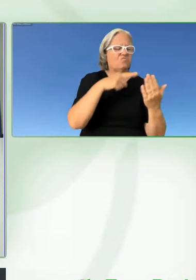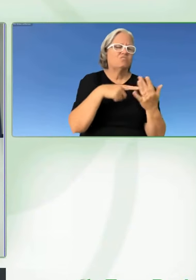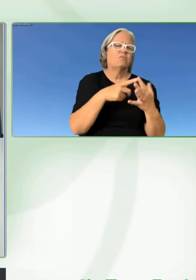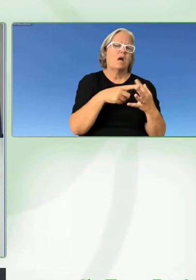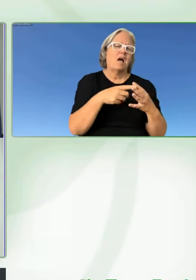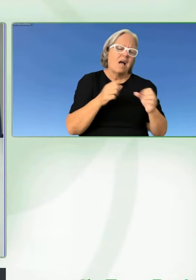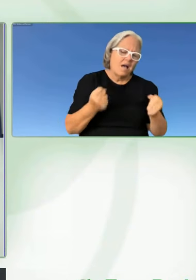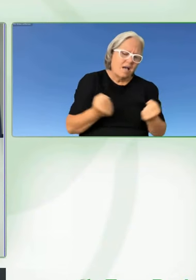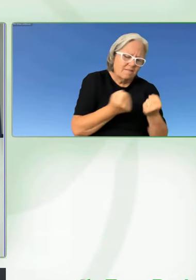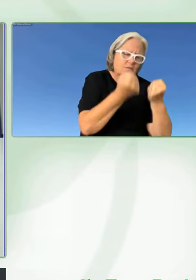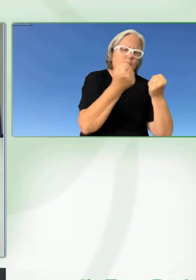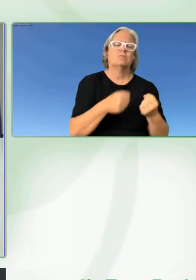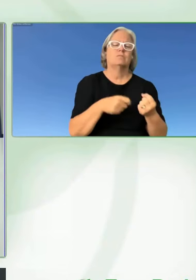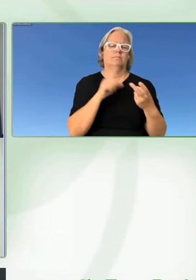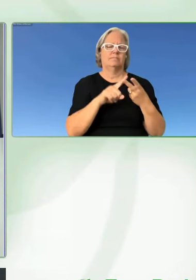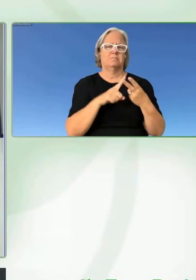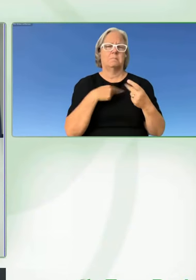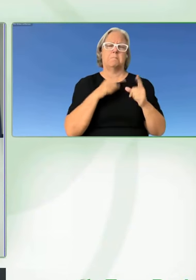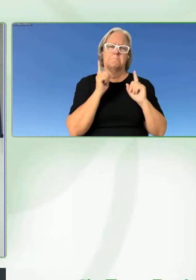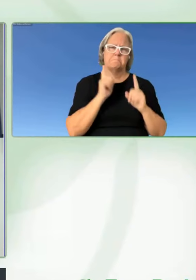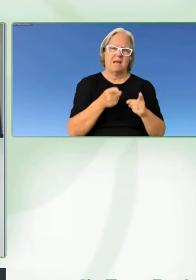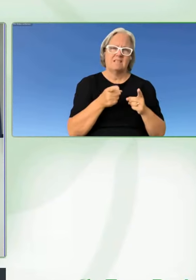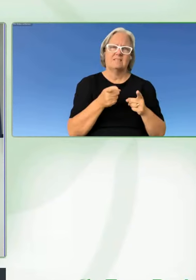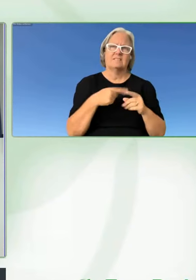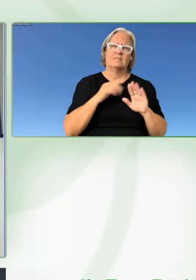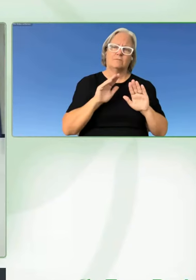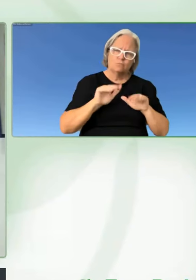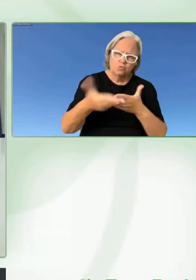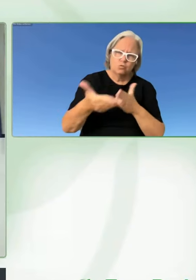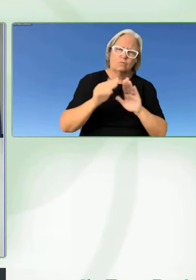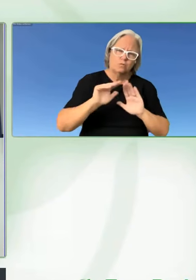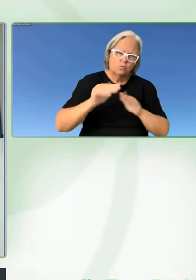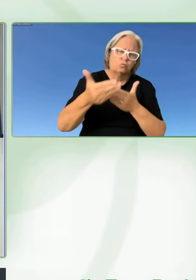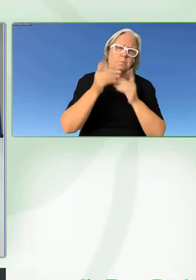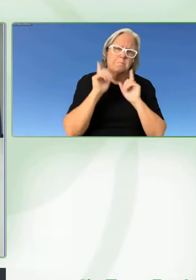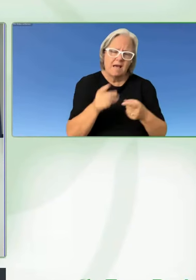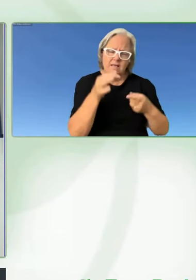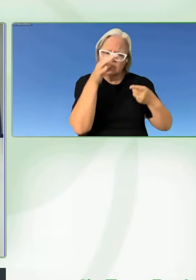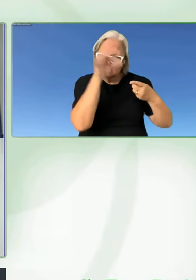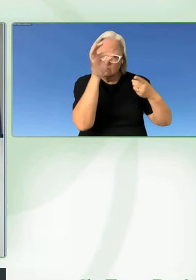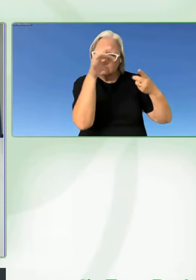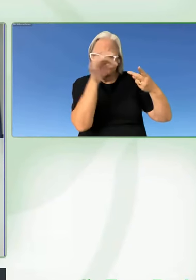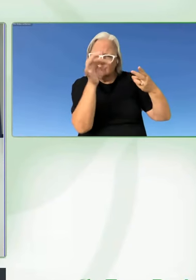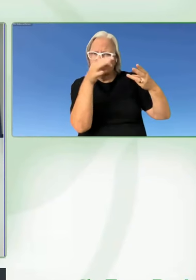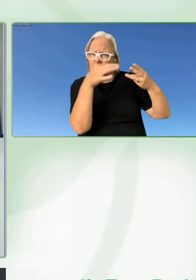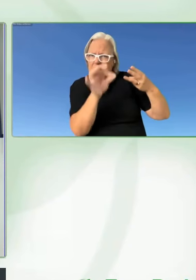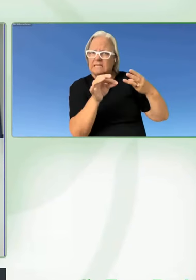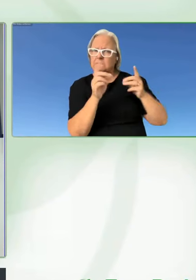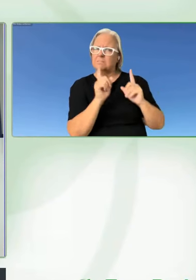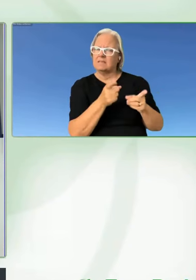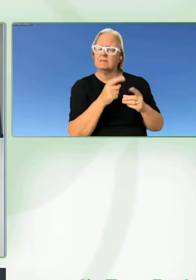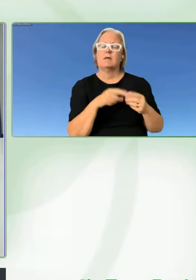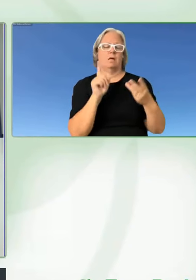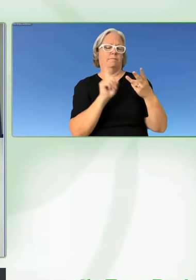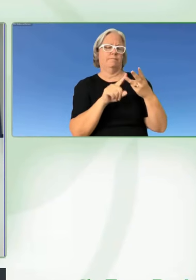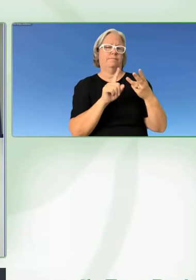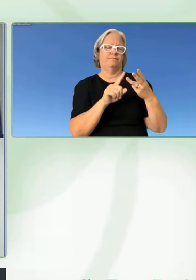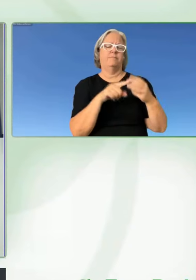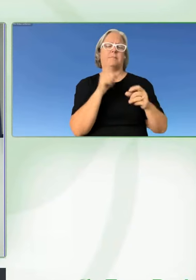concrete deliverables, and one of them is the guide on reasonable accommodation,